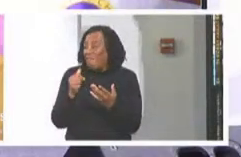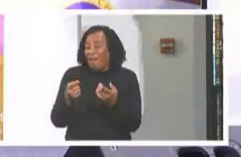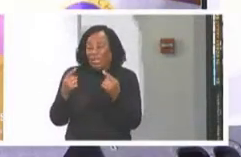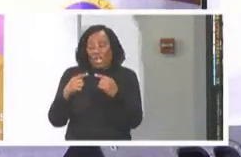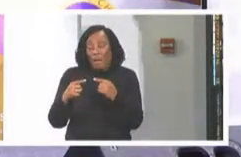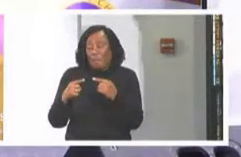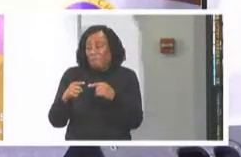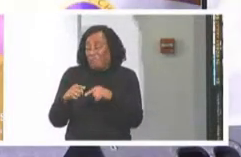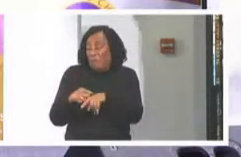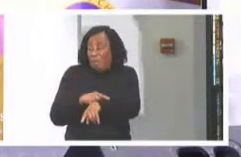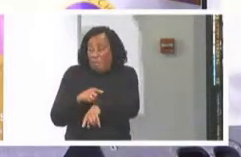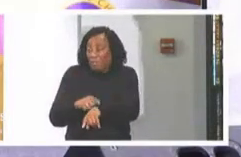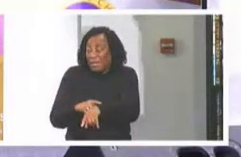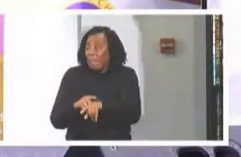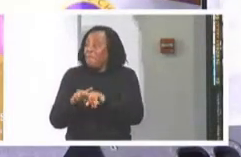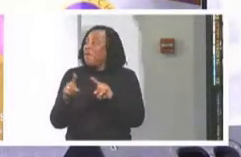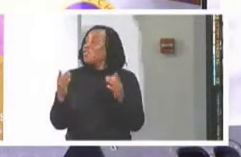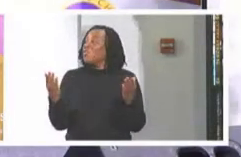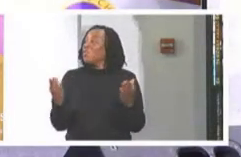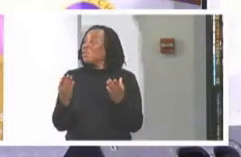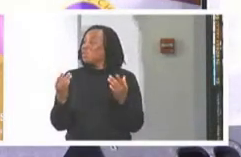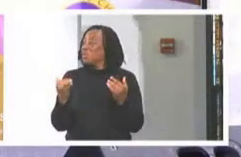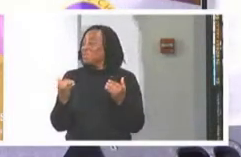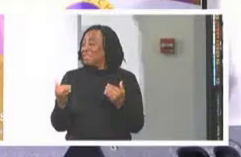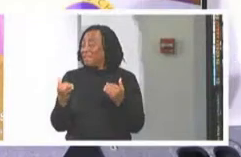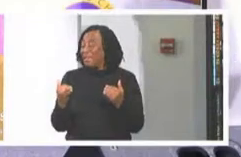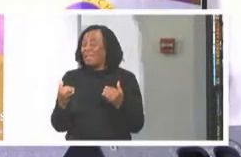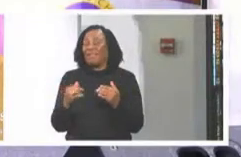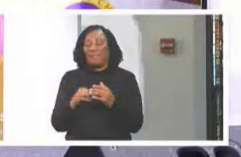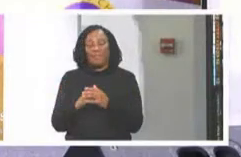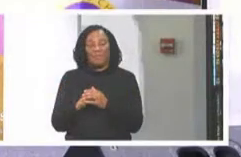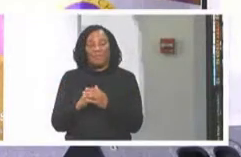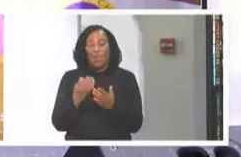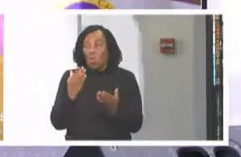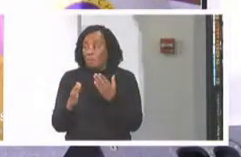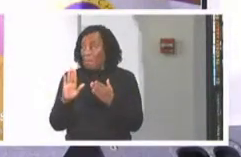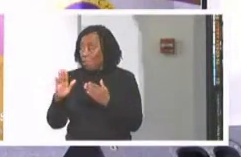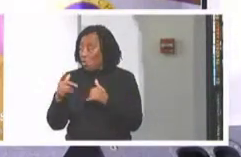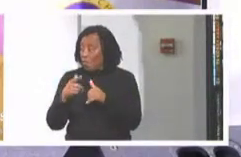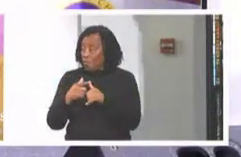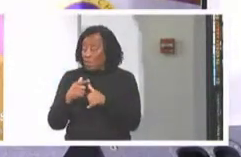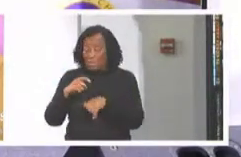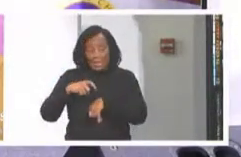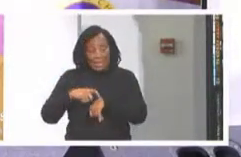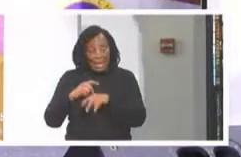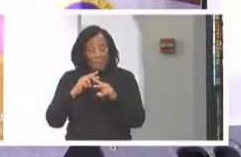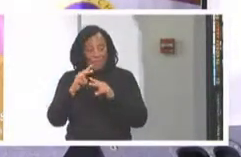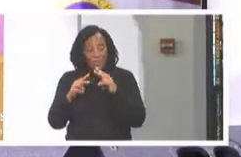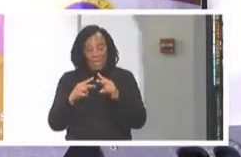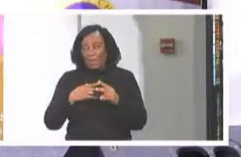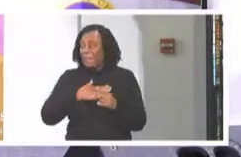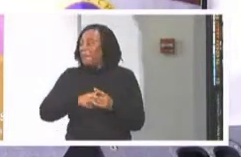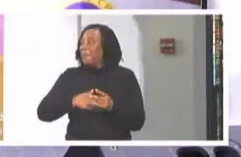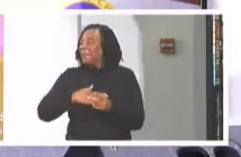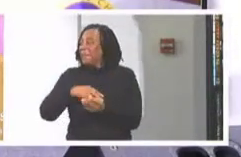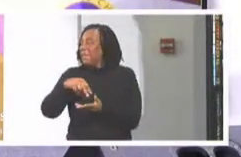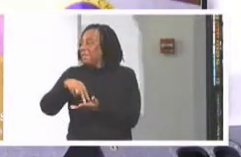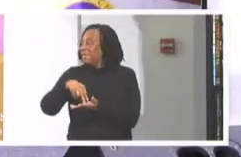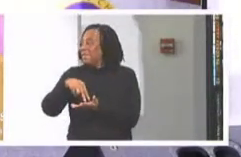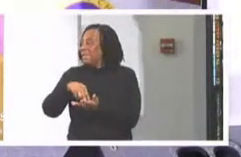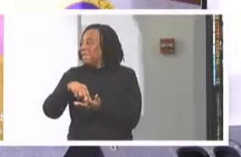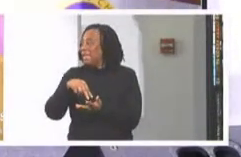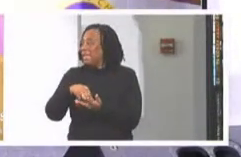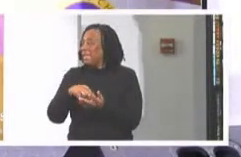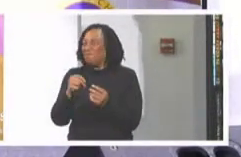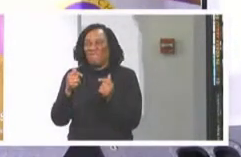to Bethel all year, but you are here today. If you haven't been to Bethel for a while, this is your first time visiting Bethel. Won't you stand real quick? Won't you stand